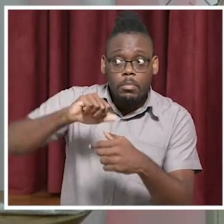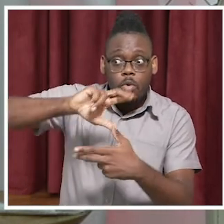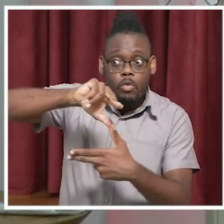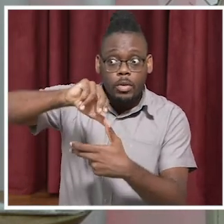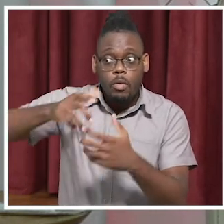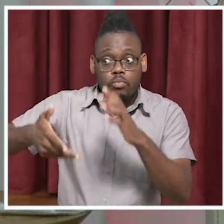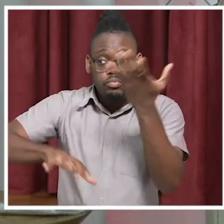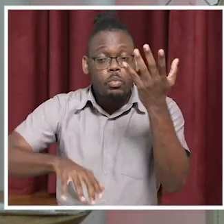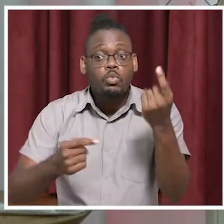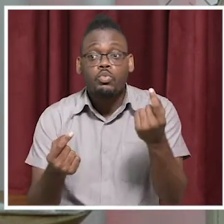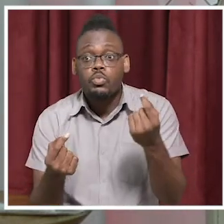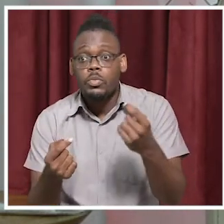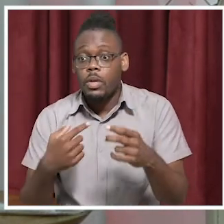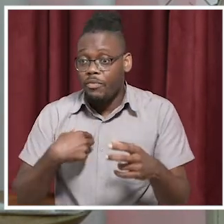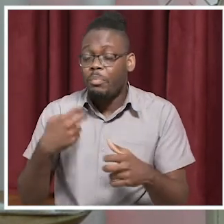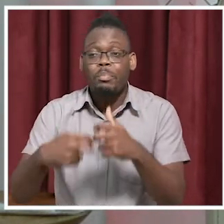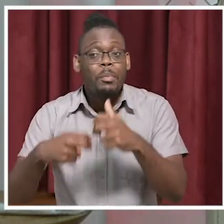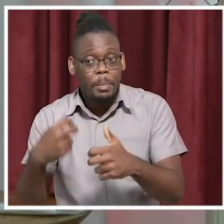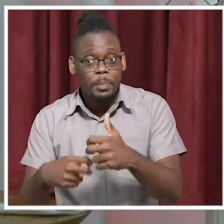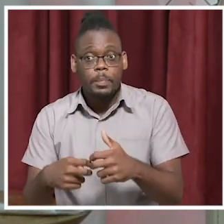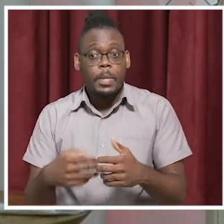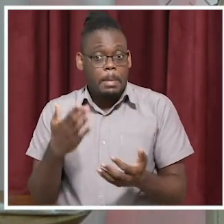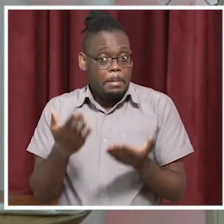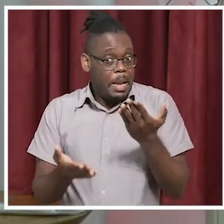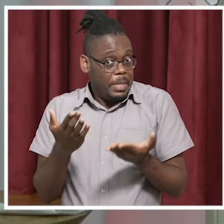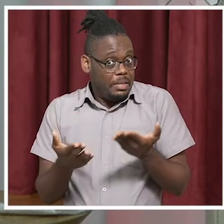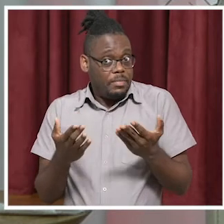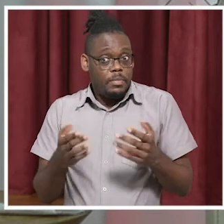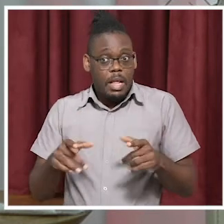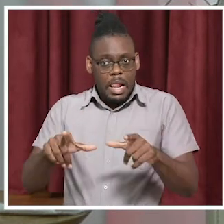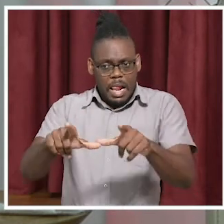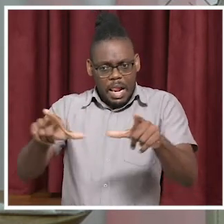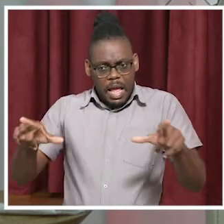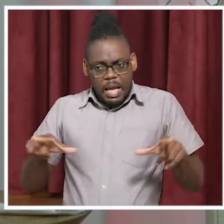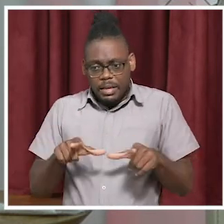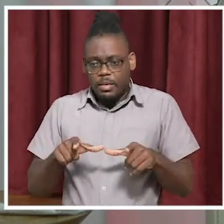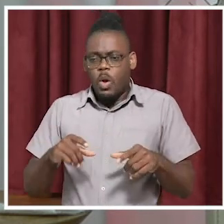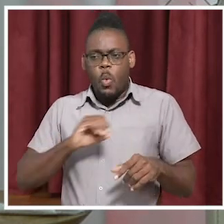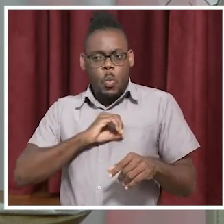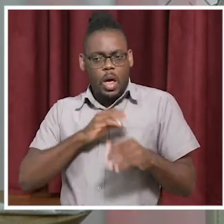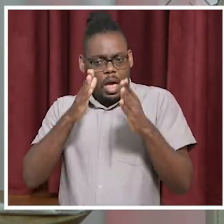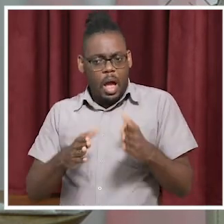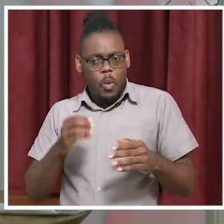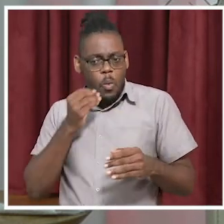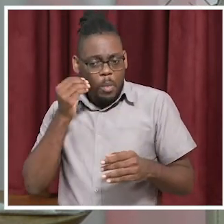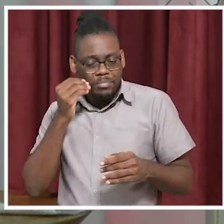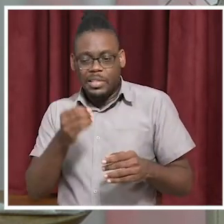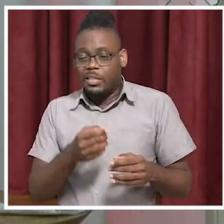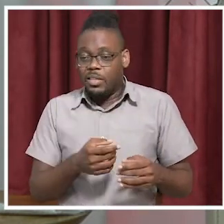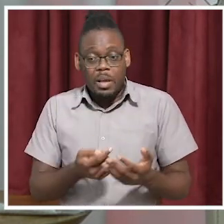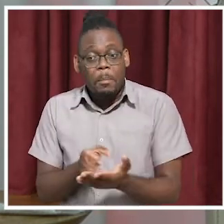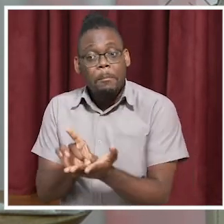the support, and that is what's important. Now, I know that you are going to get much more questions from persons when it comes to